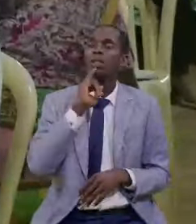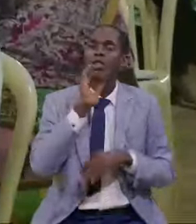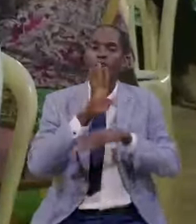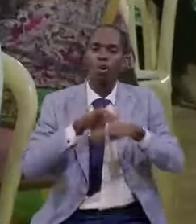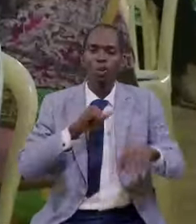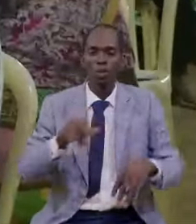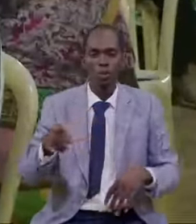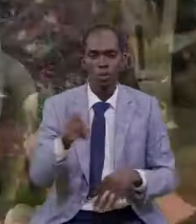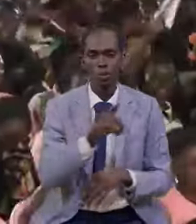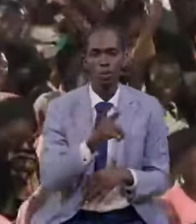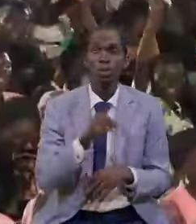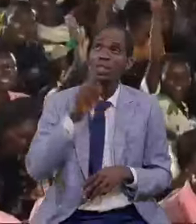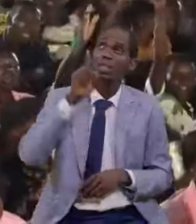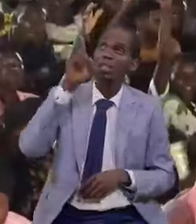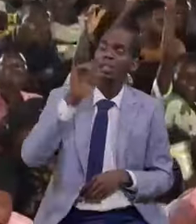He's calling me.